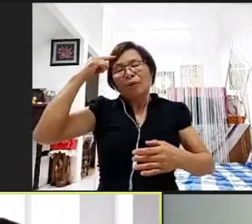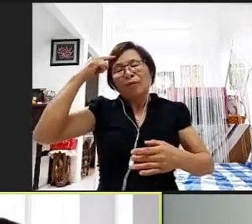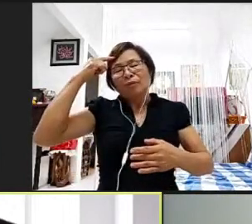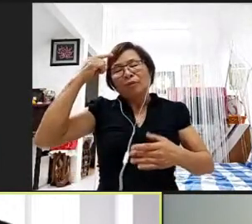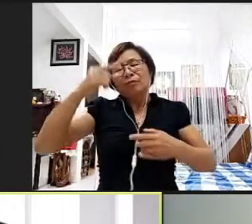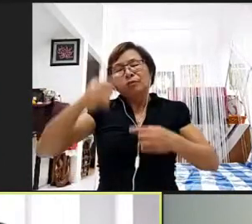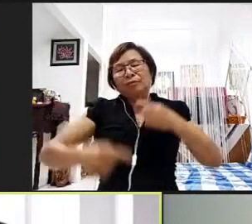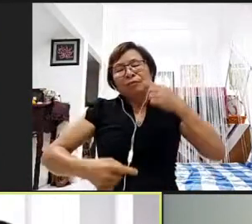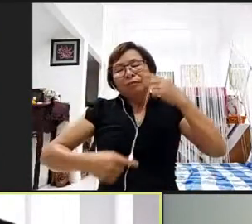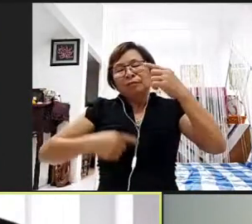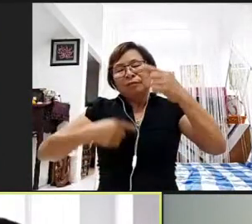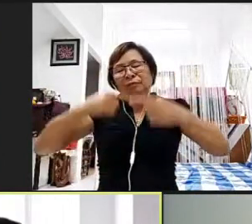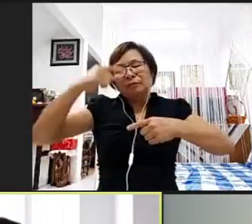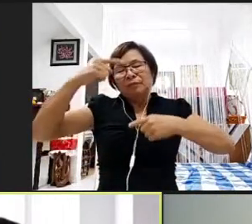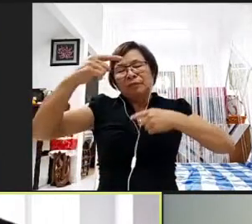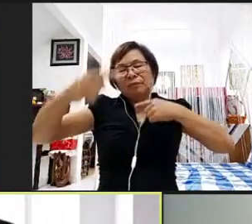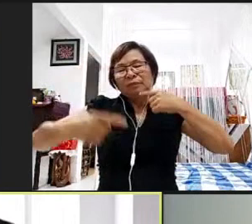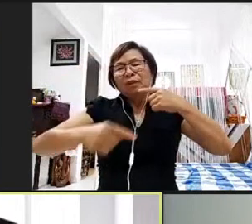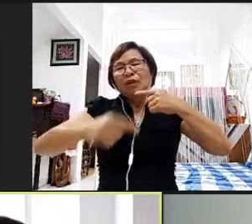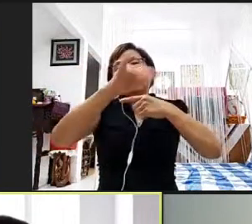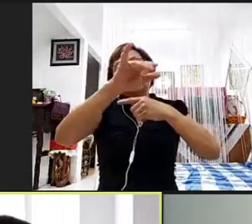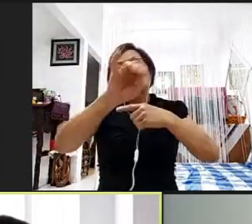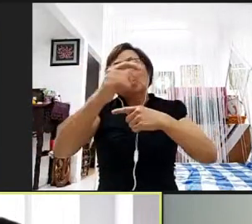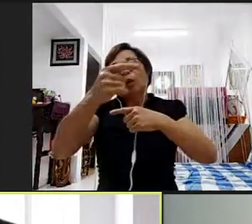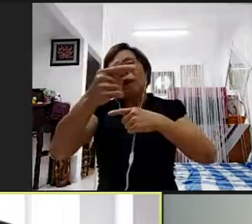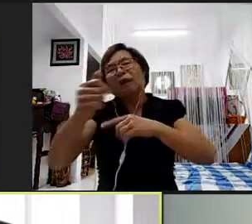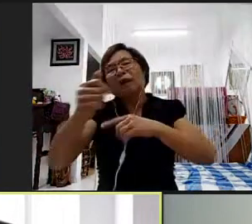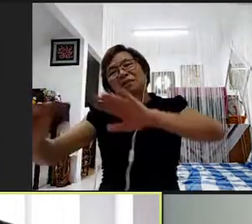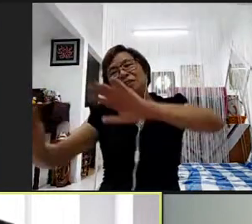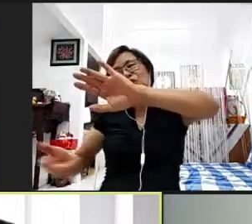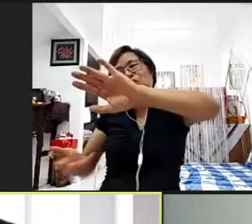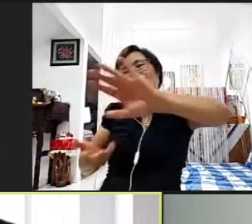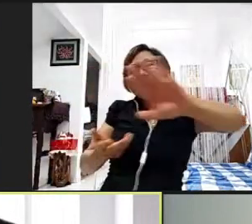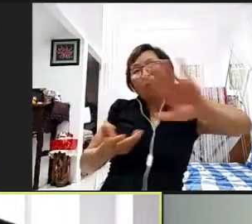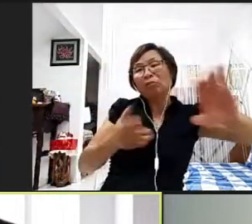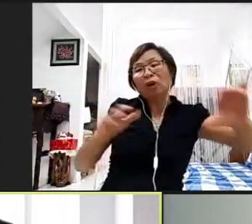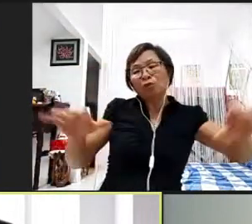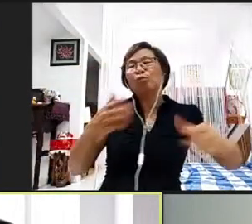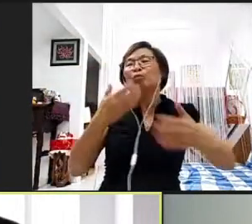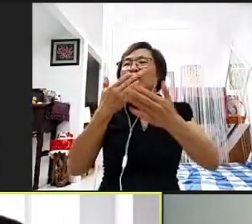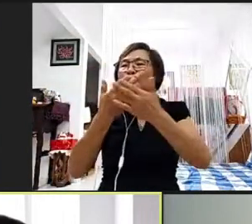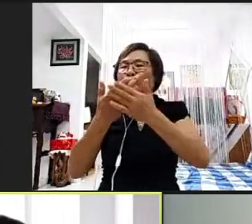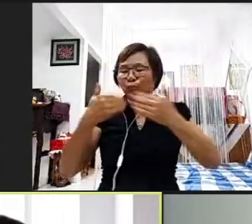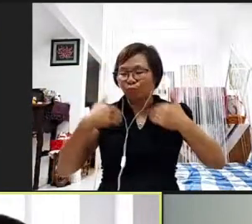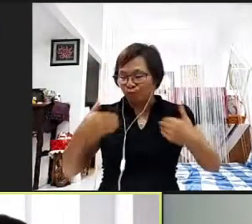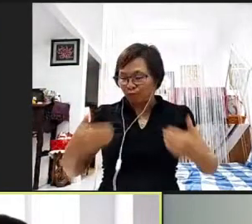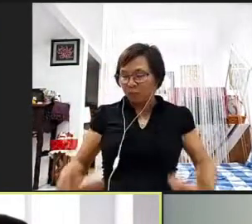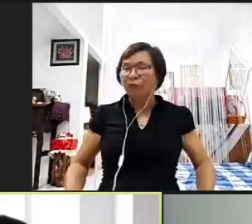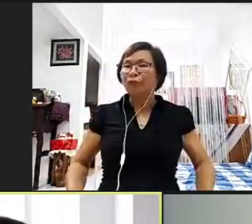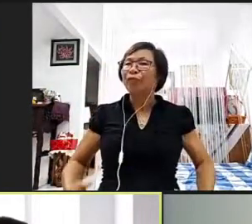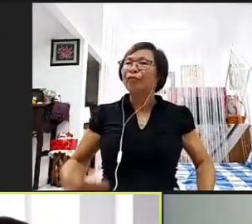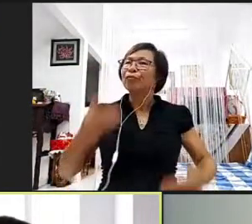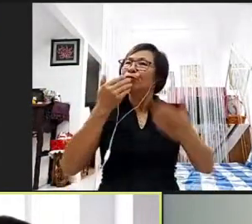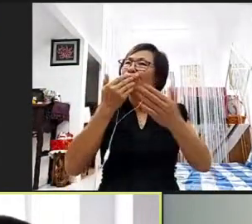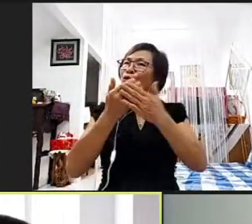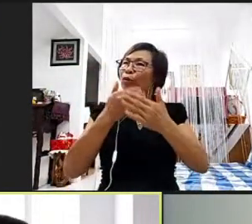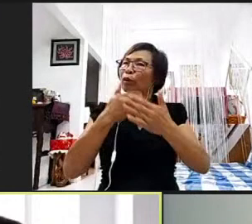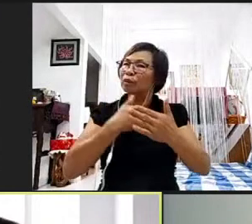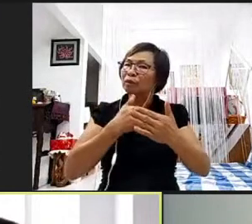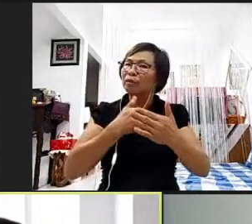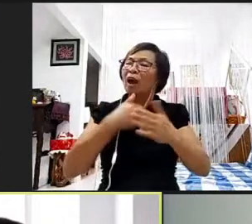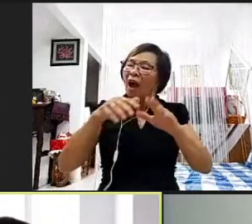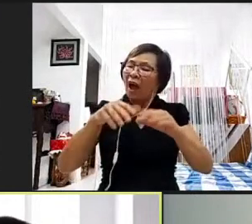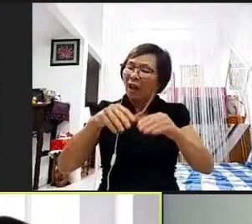qigong. There are many things that we can do to be kind to ourselves. So that is acceptance with kindness. So that's